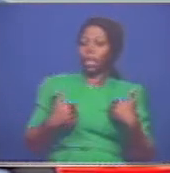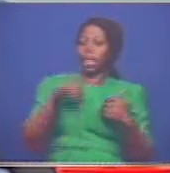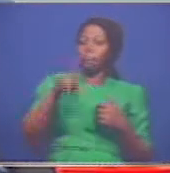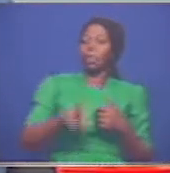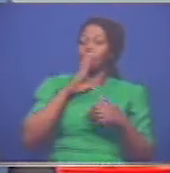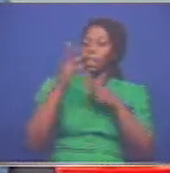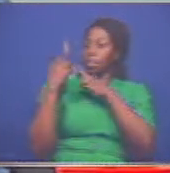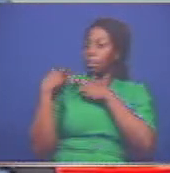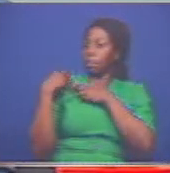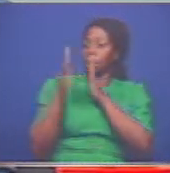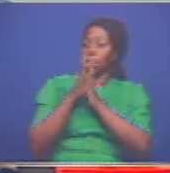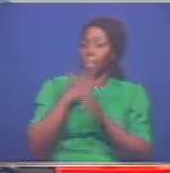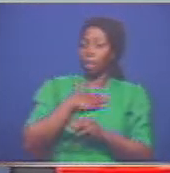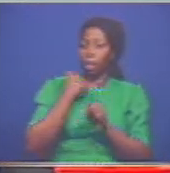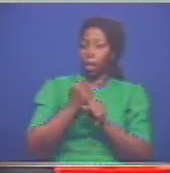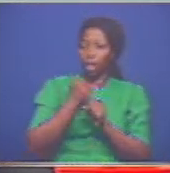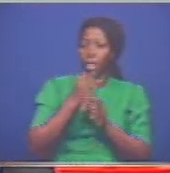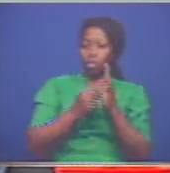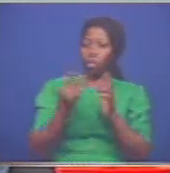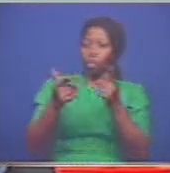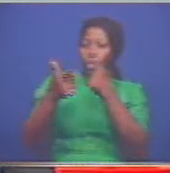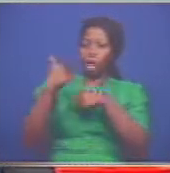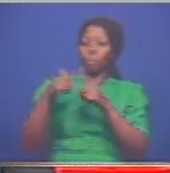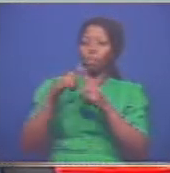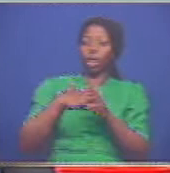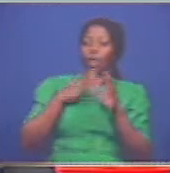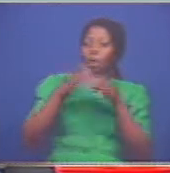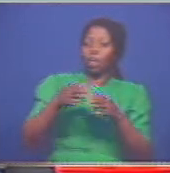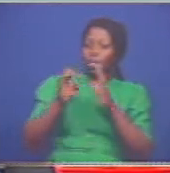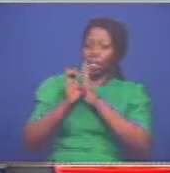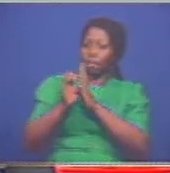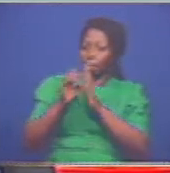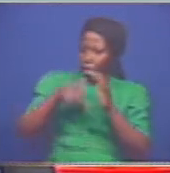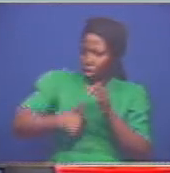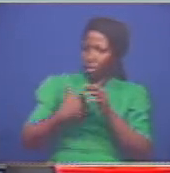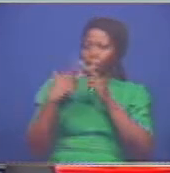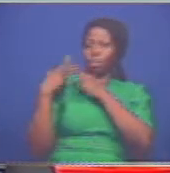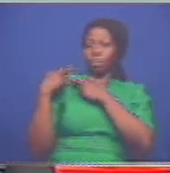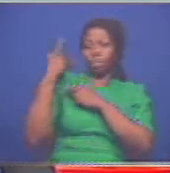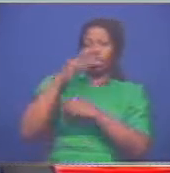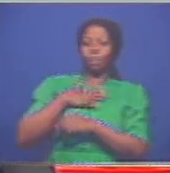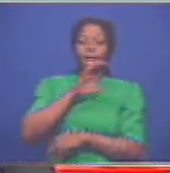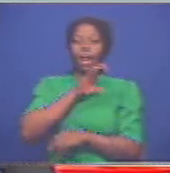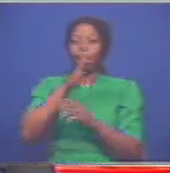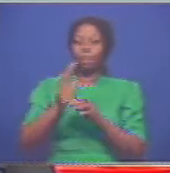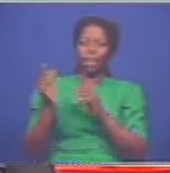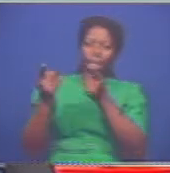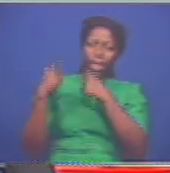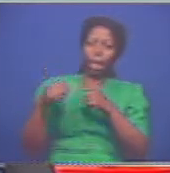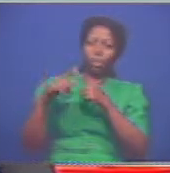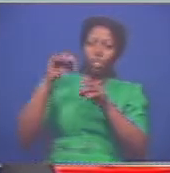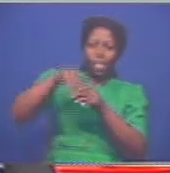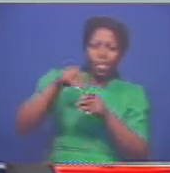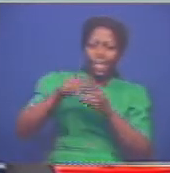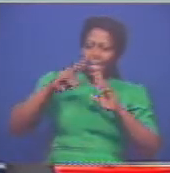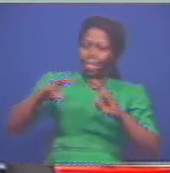doing. You find out if you come to username, for example, I know I'm responsible for my clients. They come to invest, they come to look for homes.